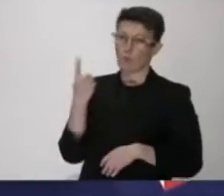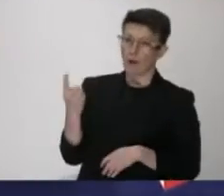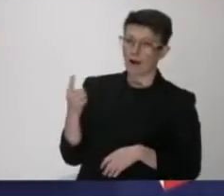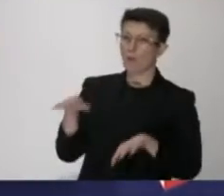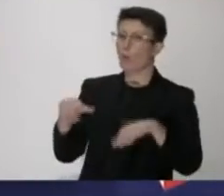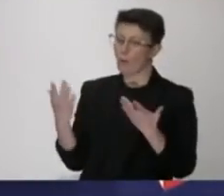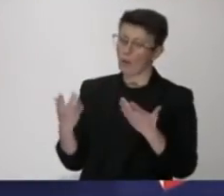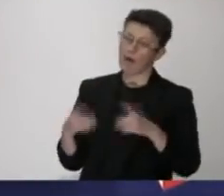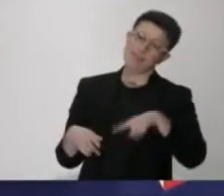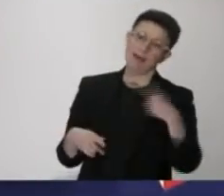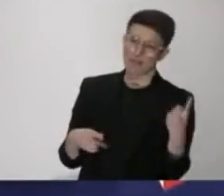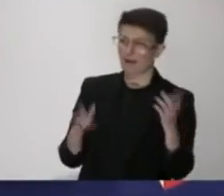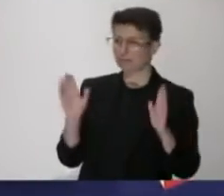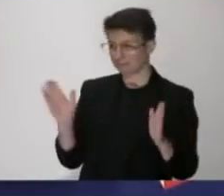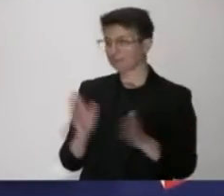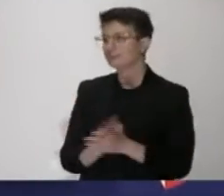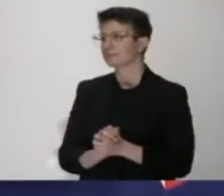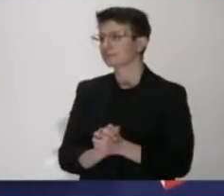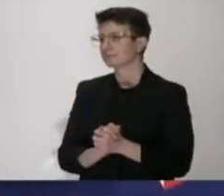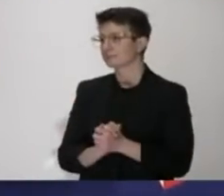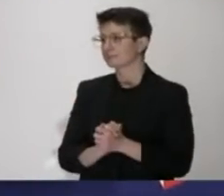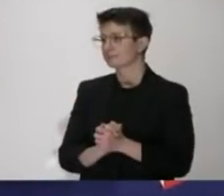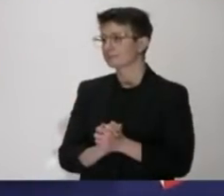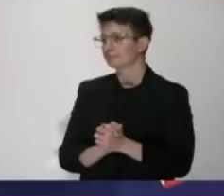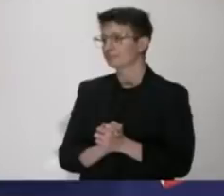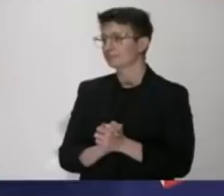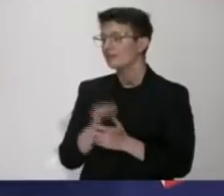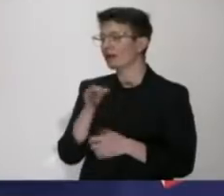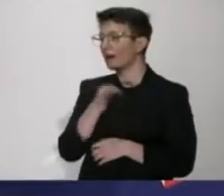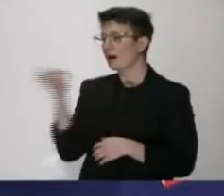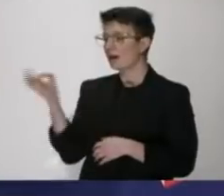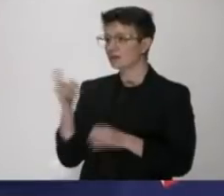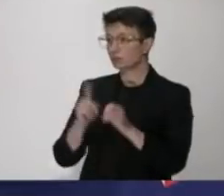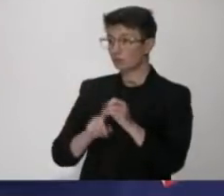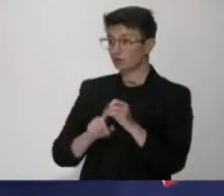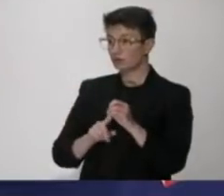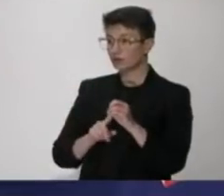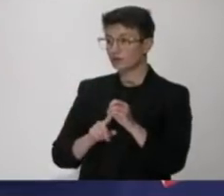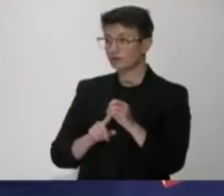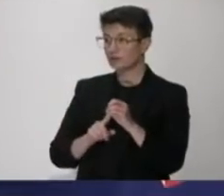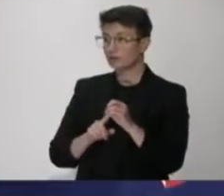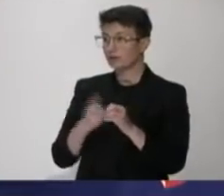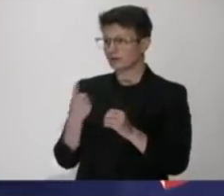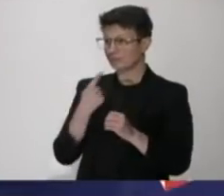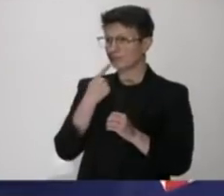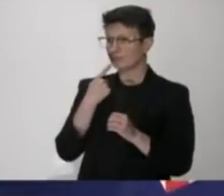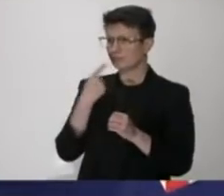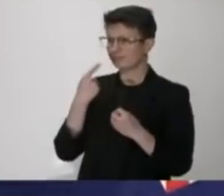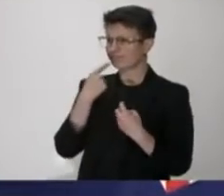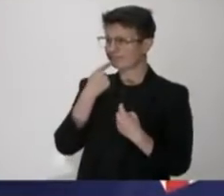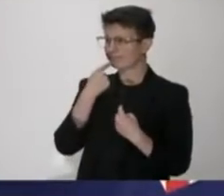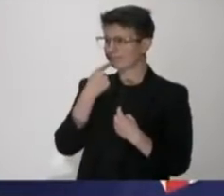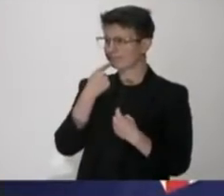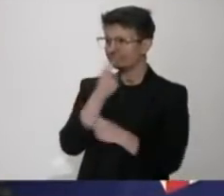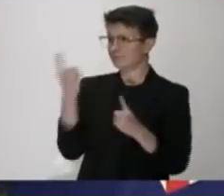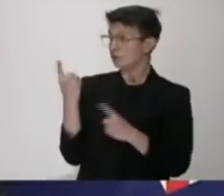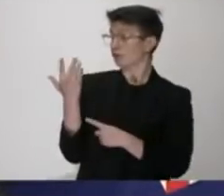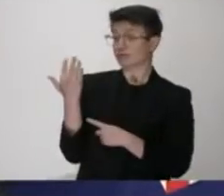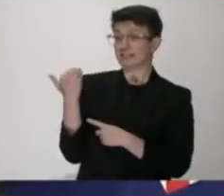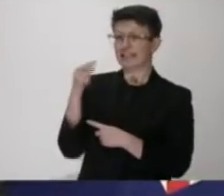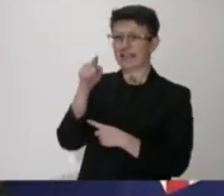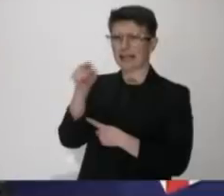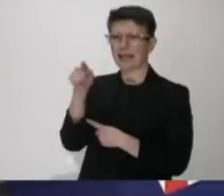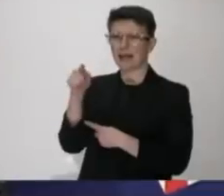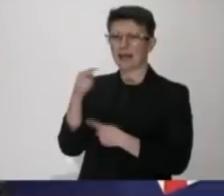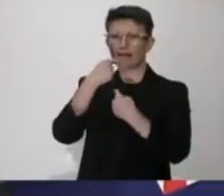either. So 2 weeks ago we got that kind of stunning figure that 90% of women, 90% of jobs that have been lost so far have been lost by women. Is there